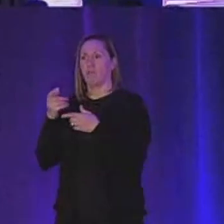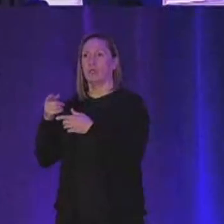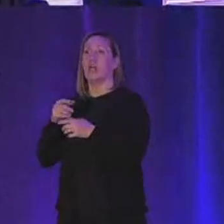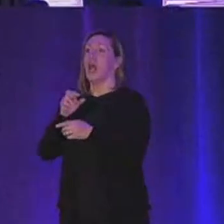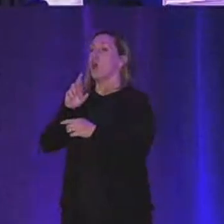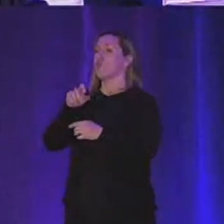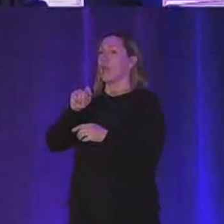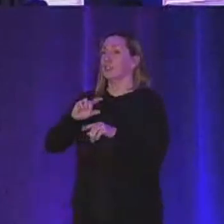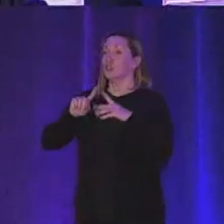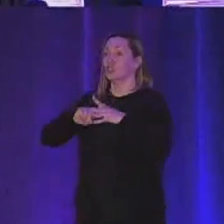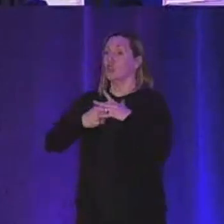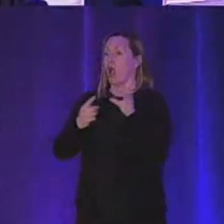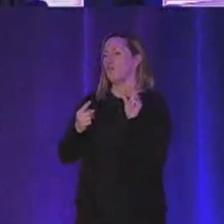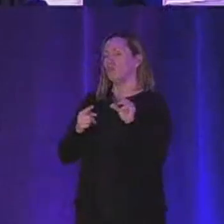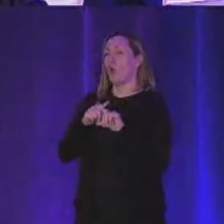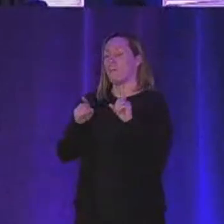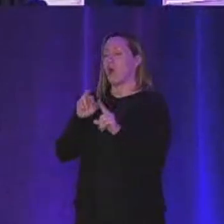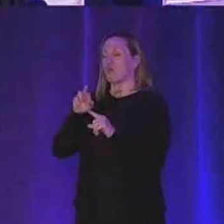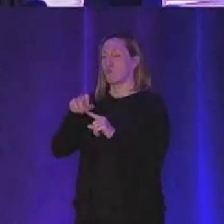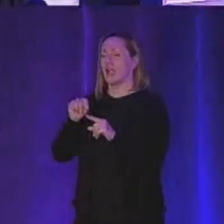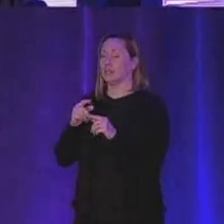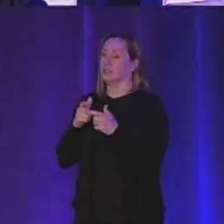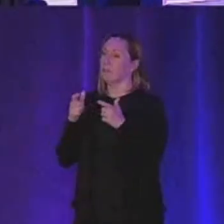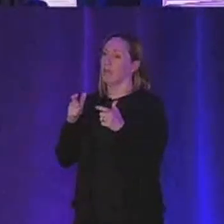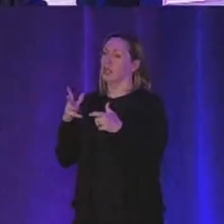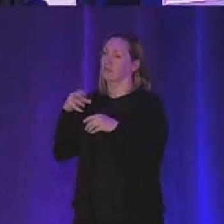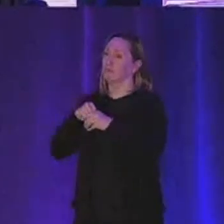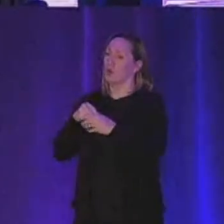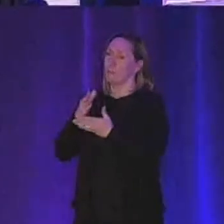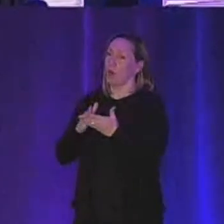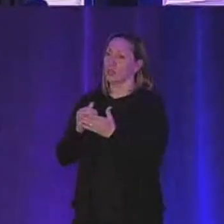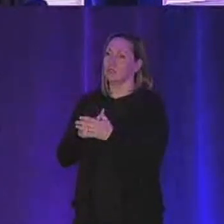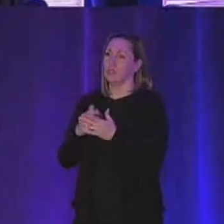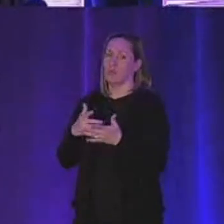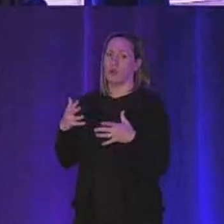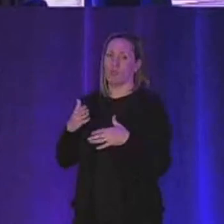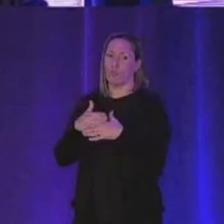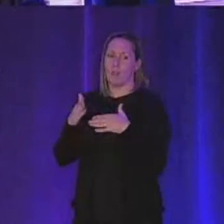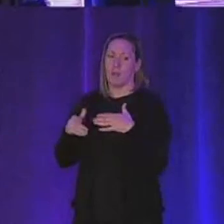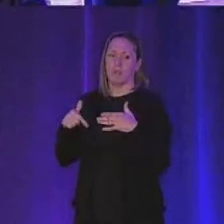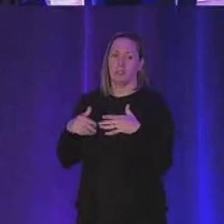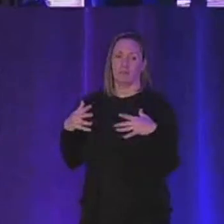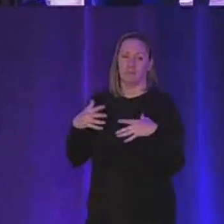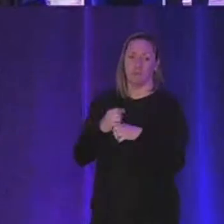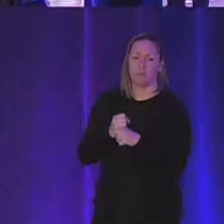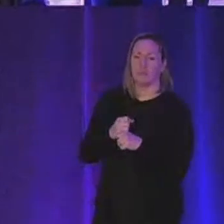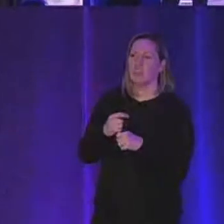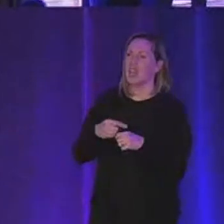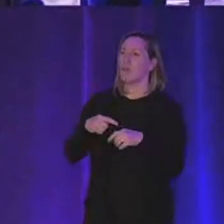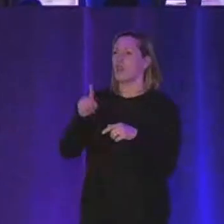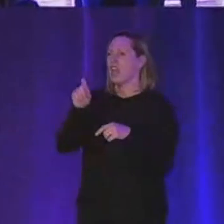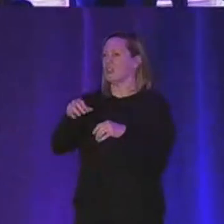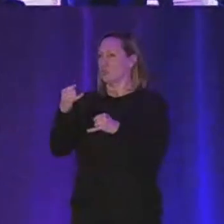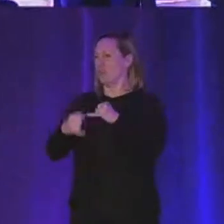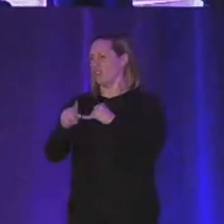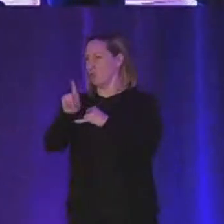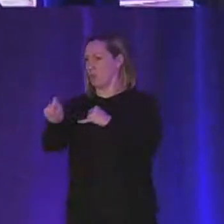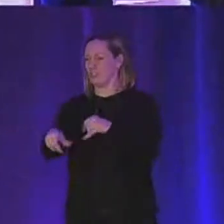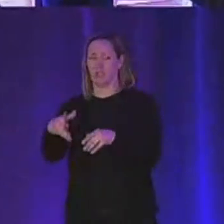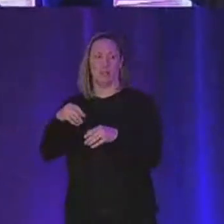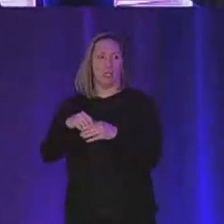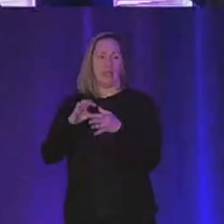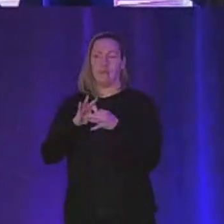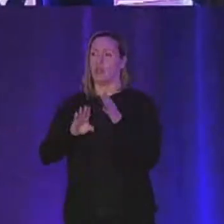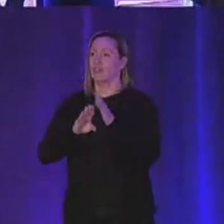this by any means, but React is a significant player. And with that, I want to wrap up this talk and really ask you one last question, which is, in the name of